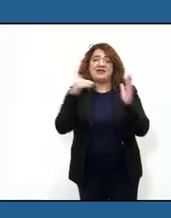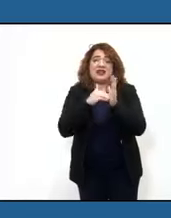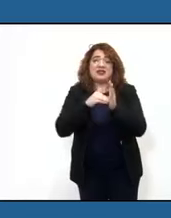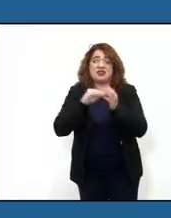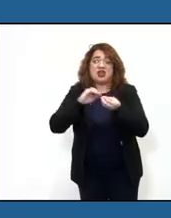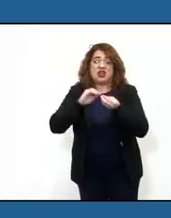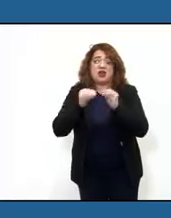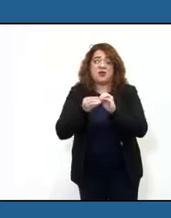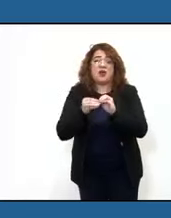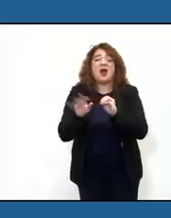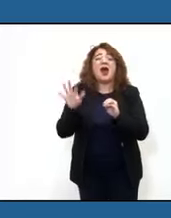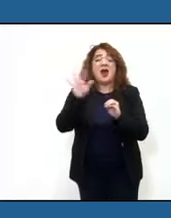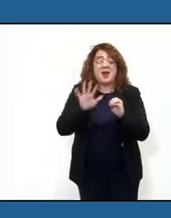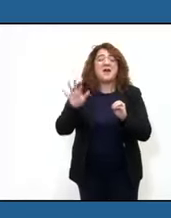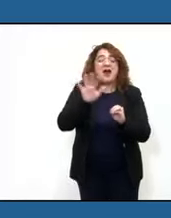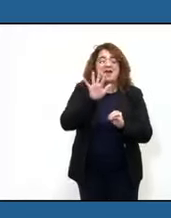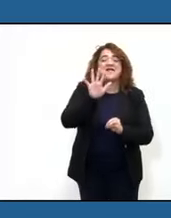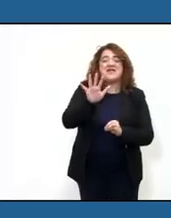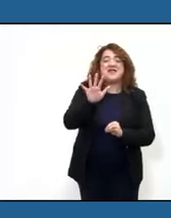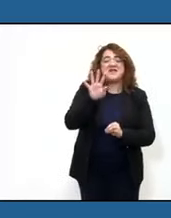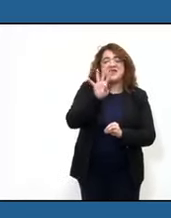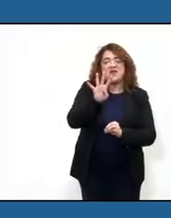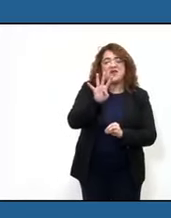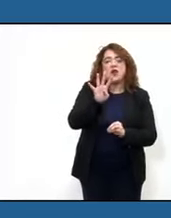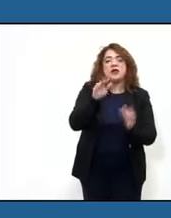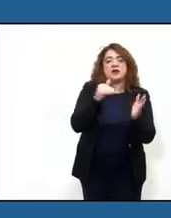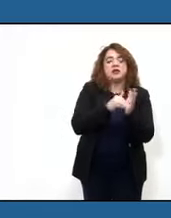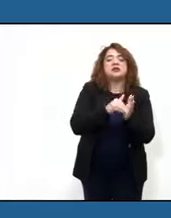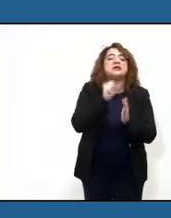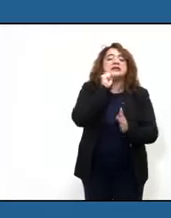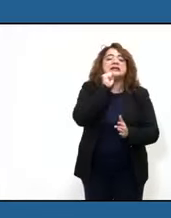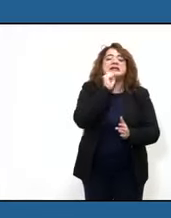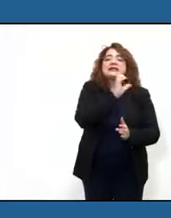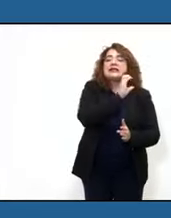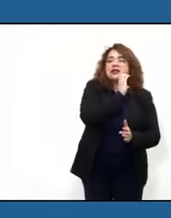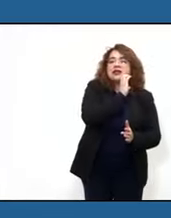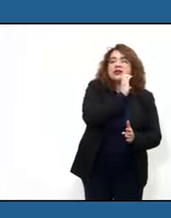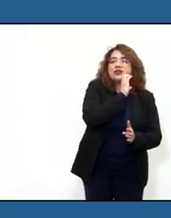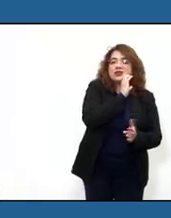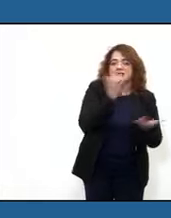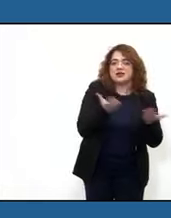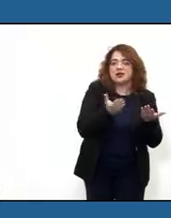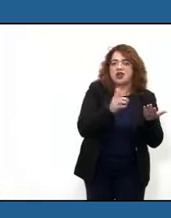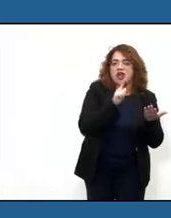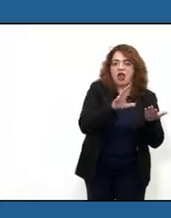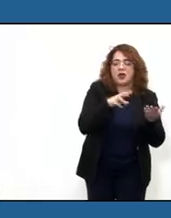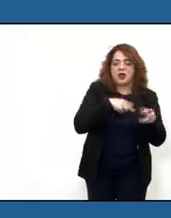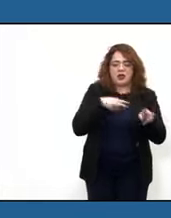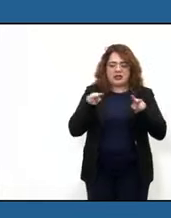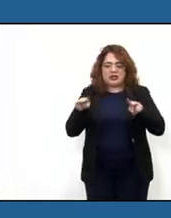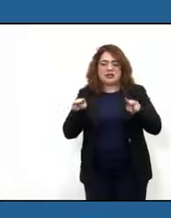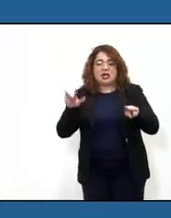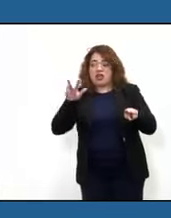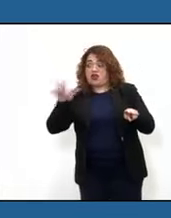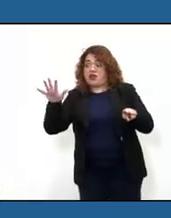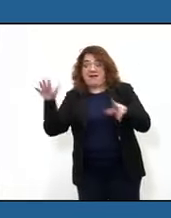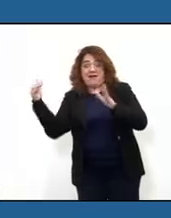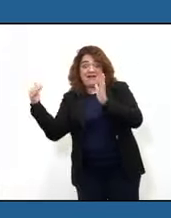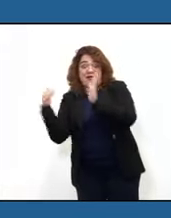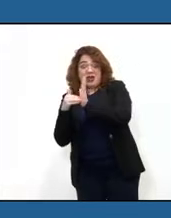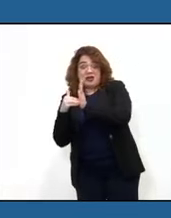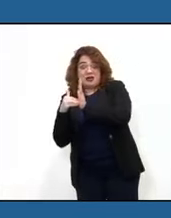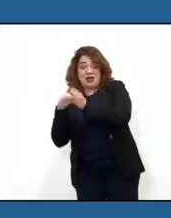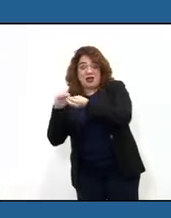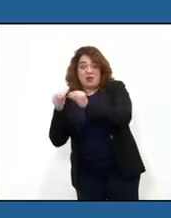there are approximately 54,000 seniors in Long Beach. So that's how we track that, is the 35,000